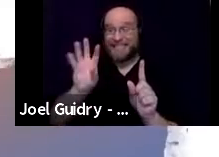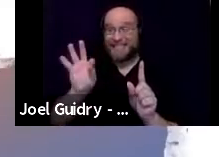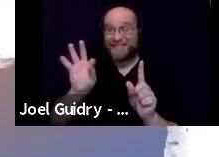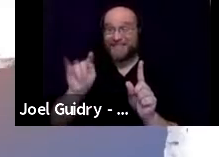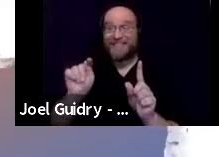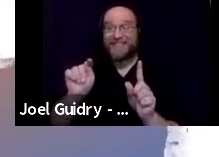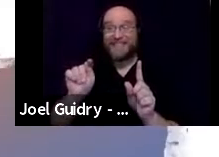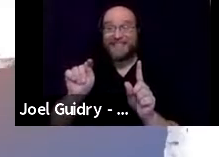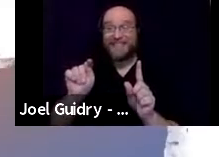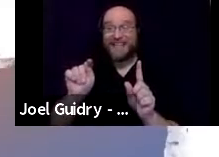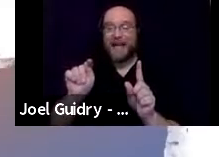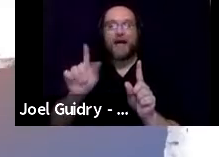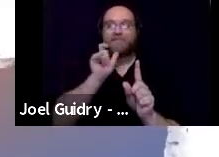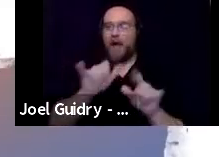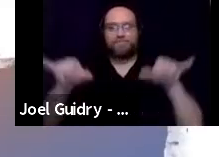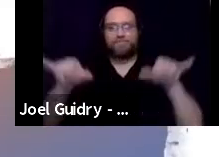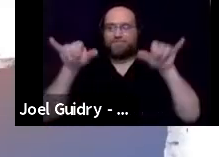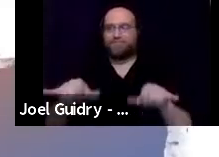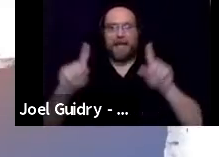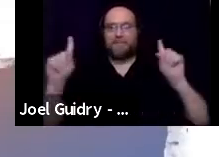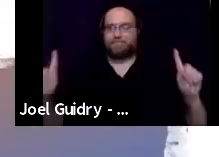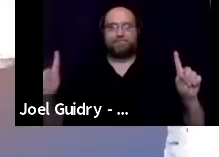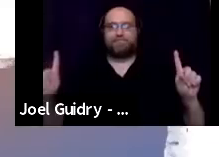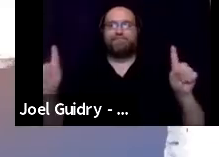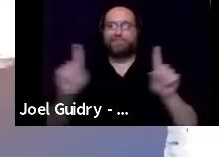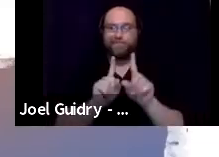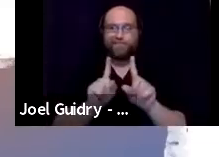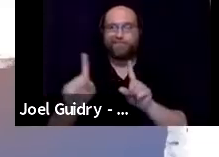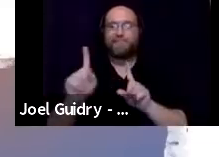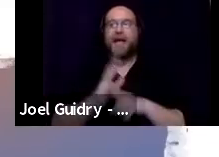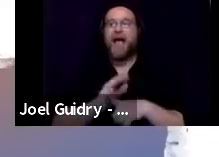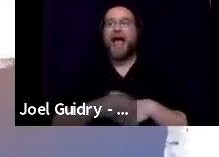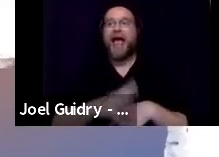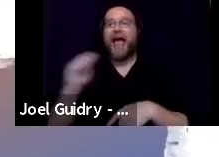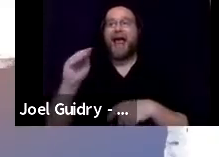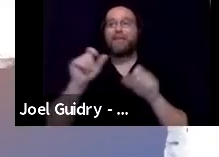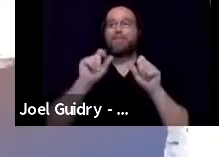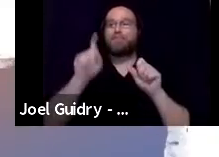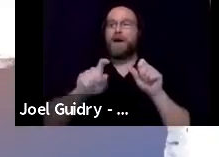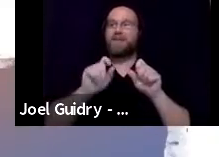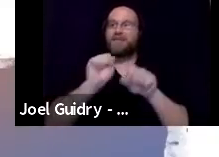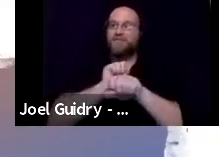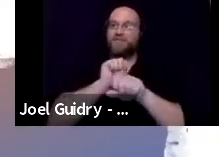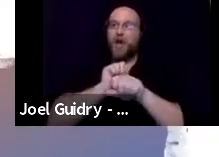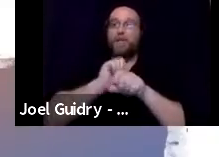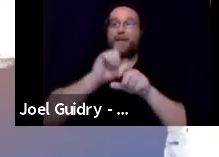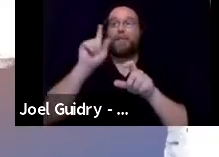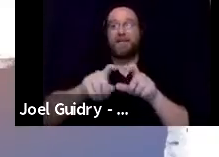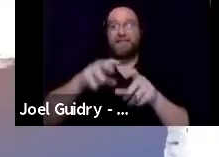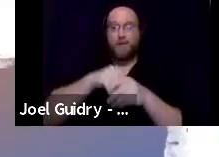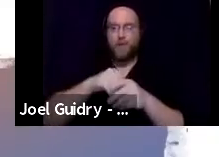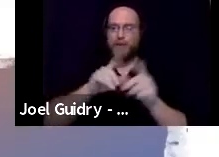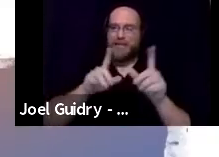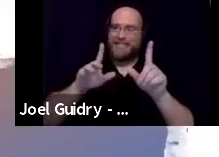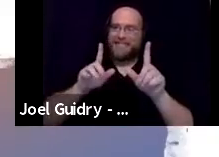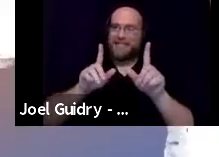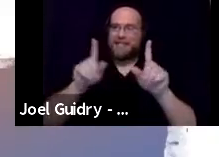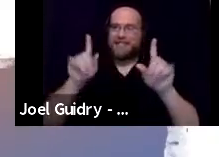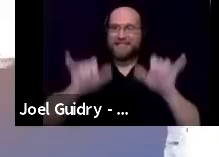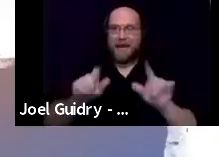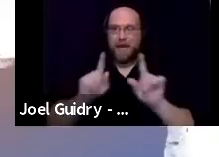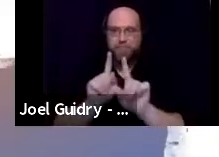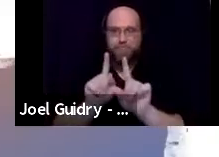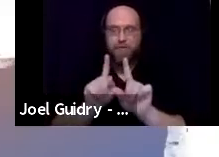not maintained and the job task includes staying close together. So this would be, again, some small group work